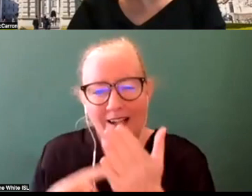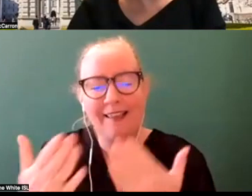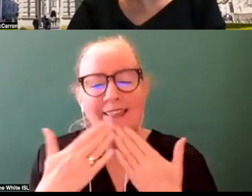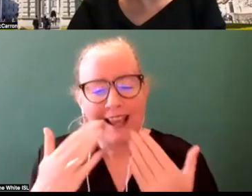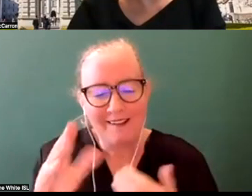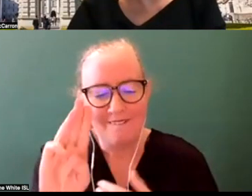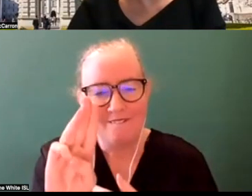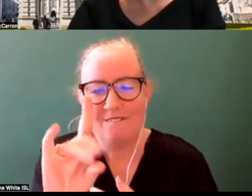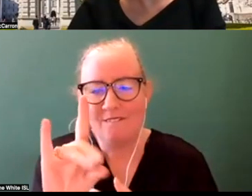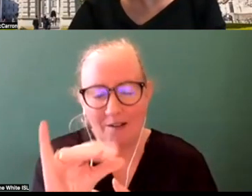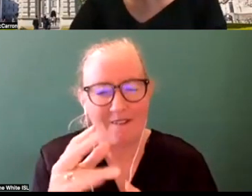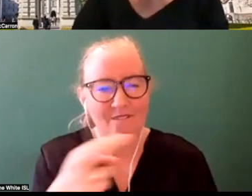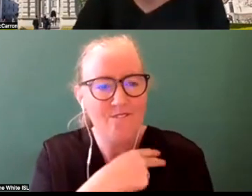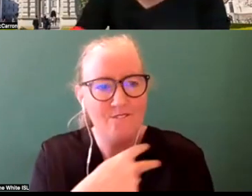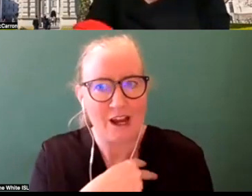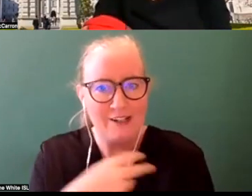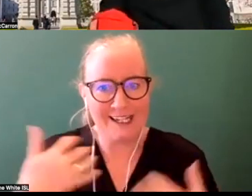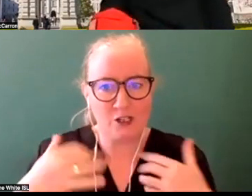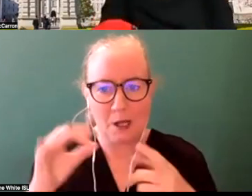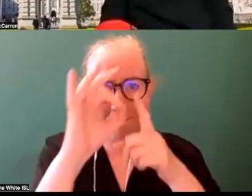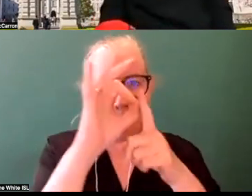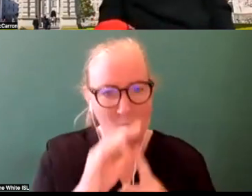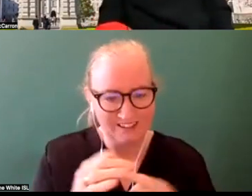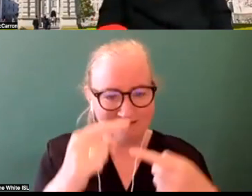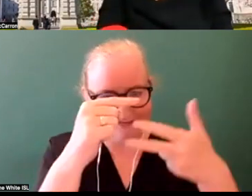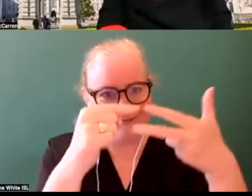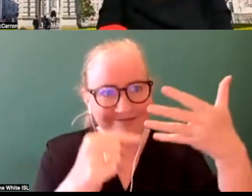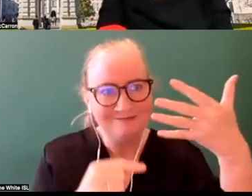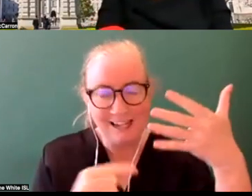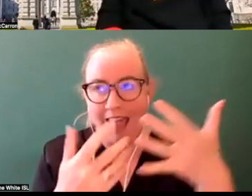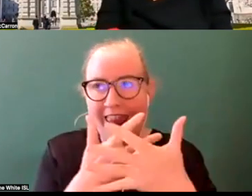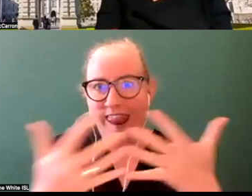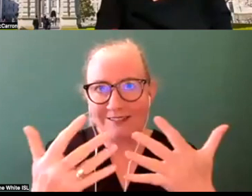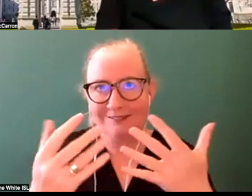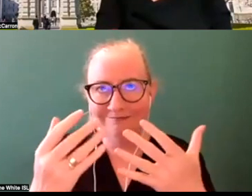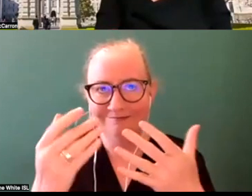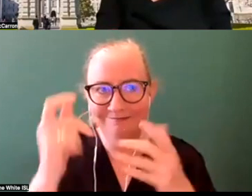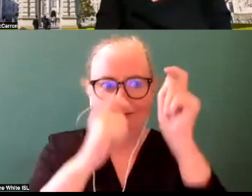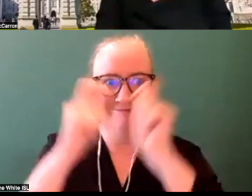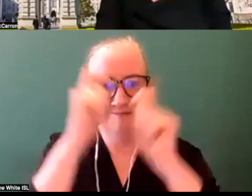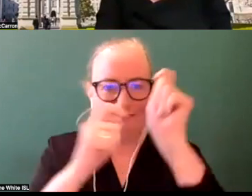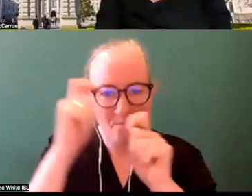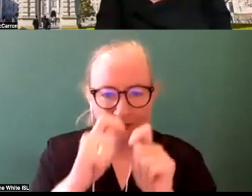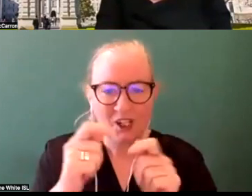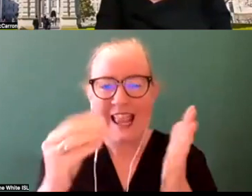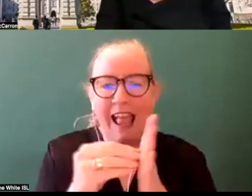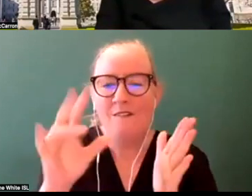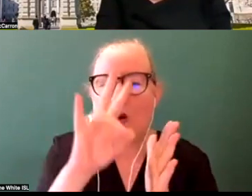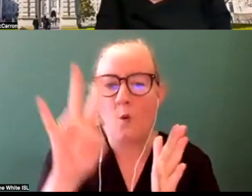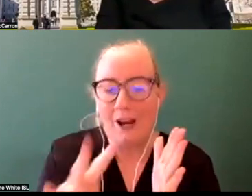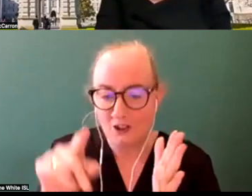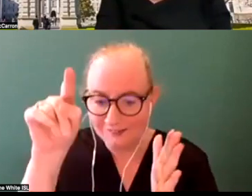Some really interesting points you've made there. Yeah, lots of food for thought in there. There's a question here. It's got a good few